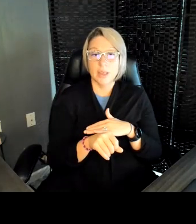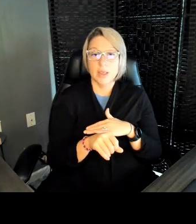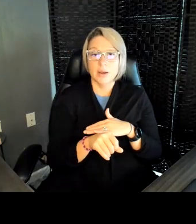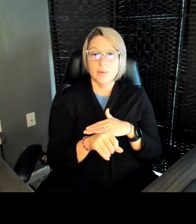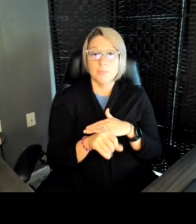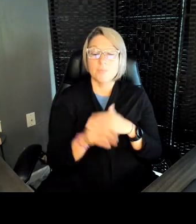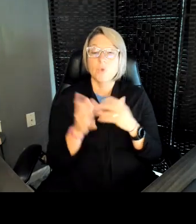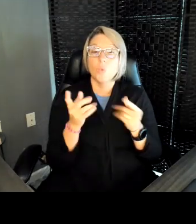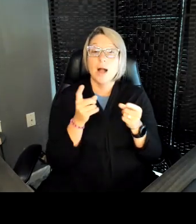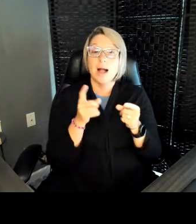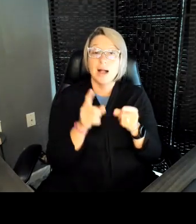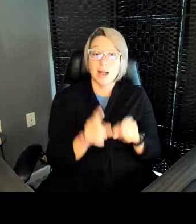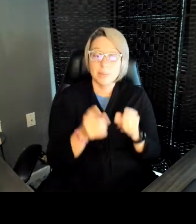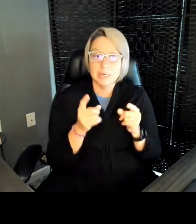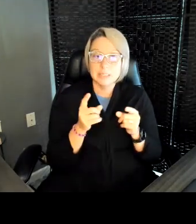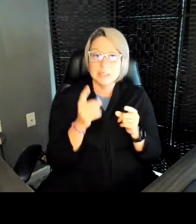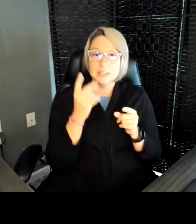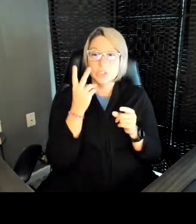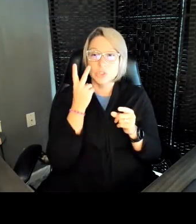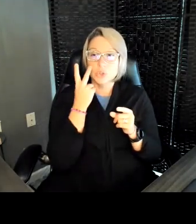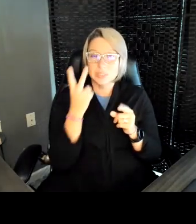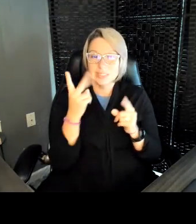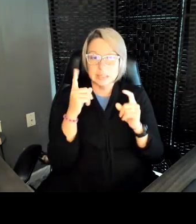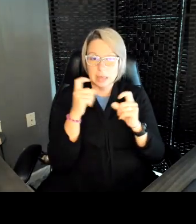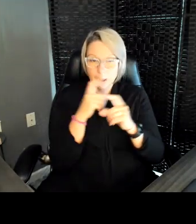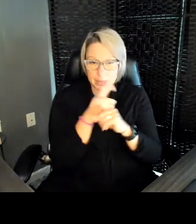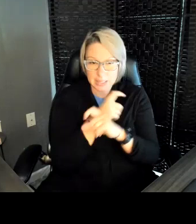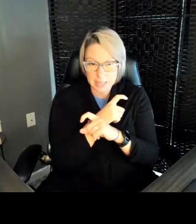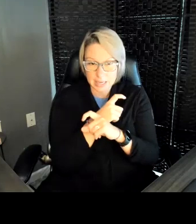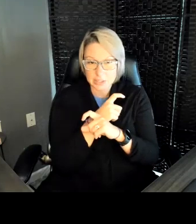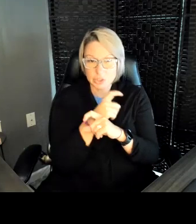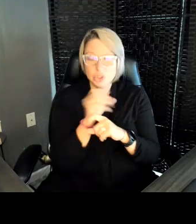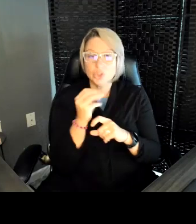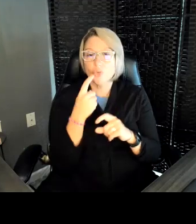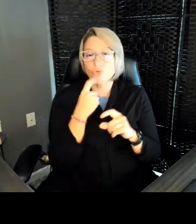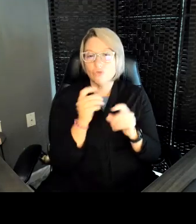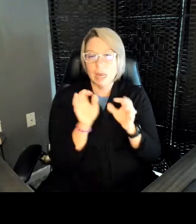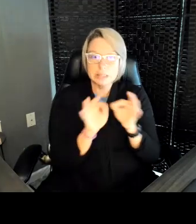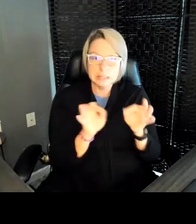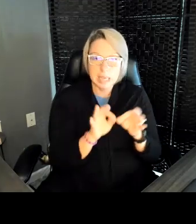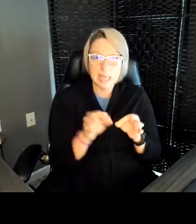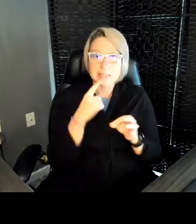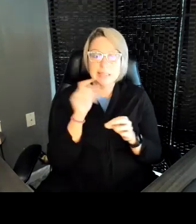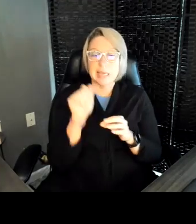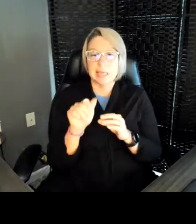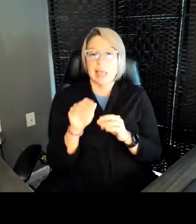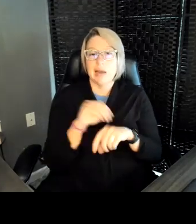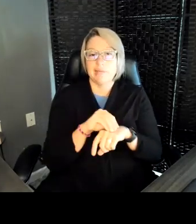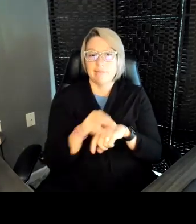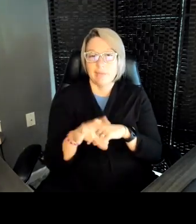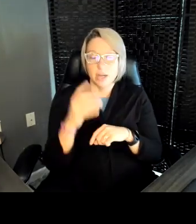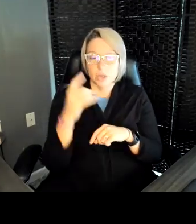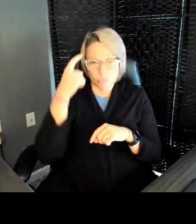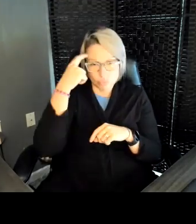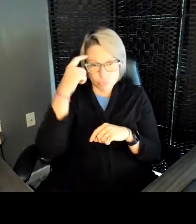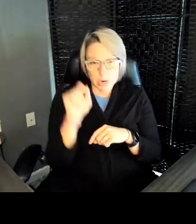can happen is that we can see complications. And so in red, it really talks about it can affect the brainstem, the auditory